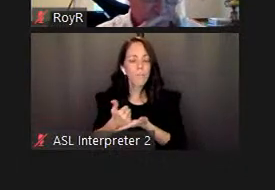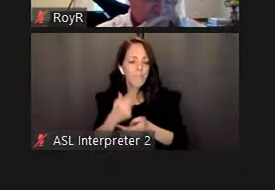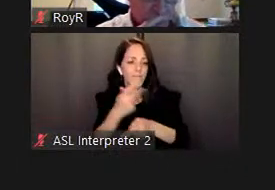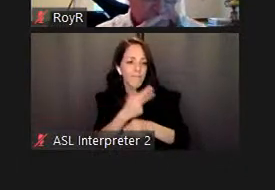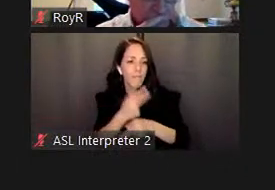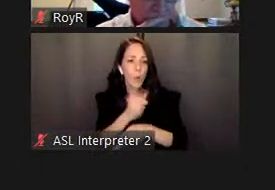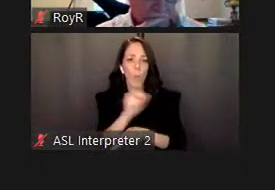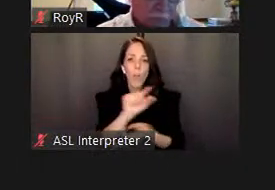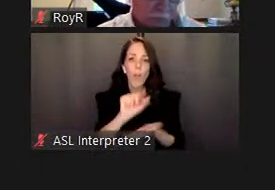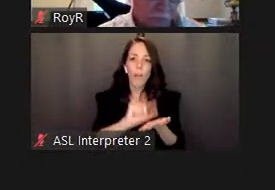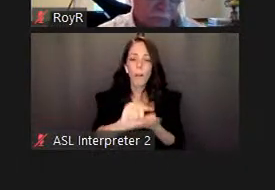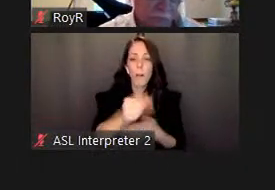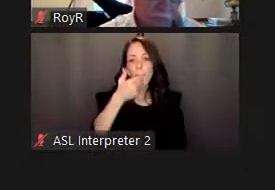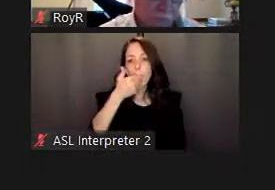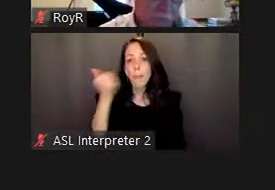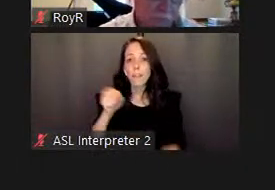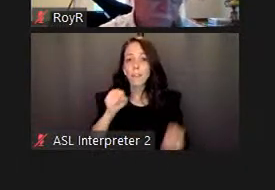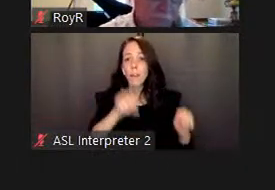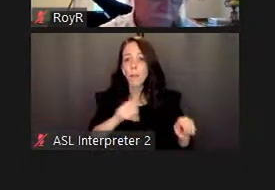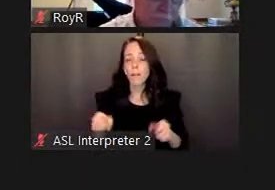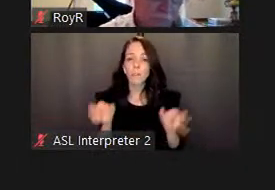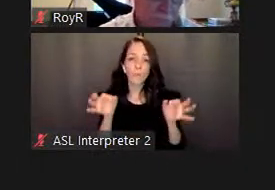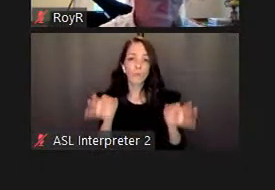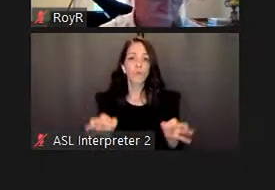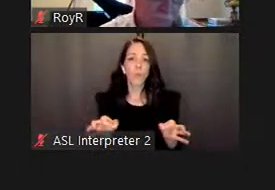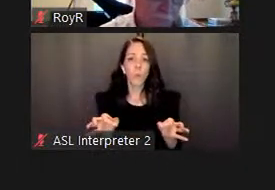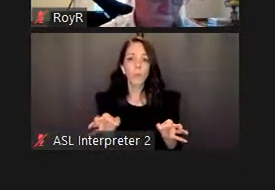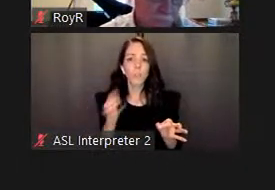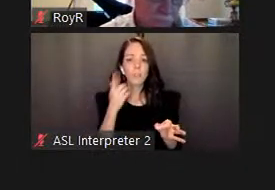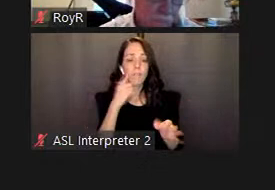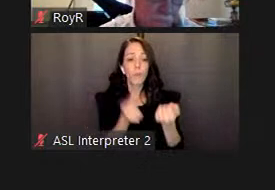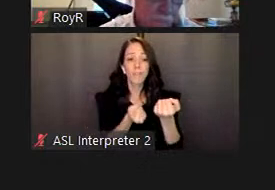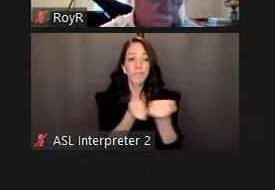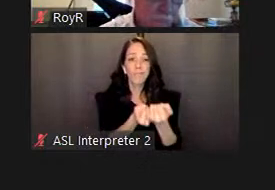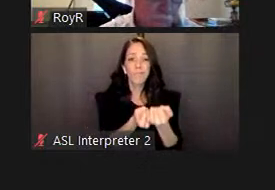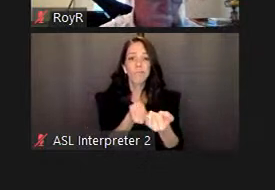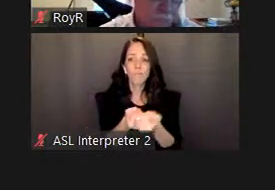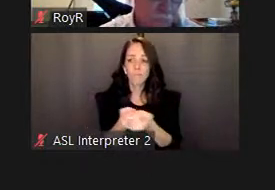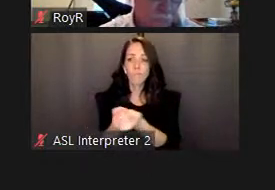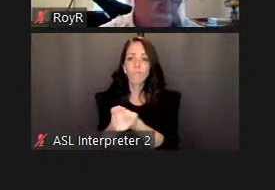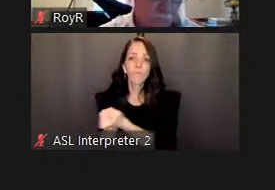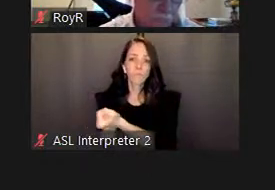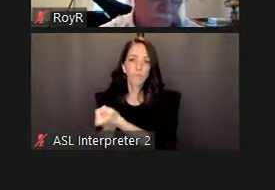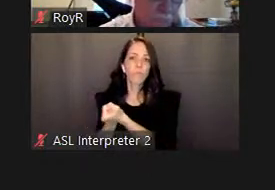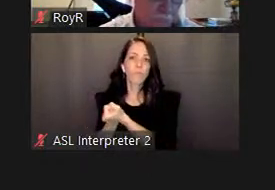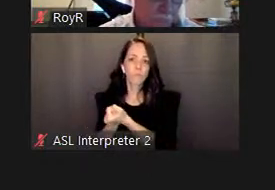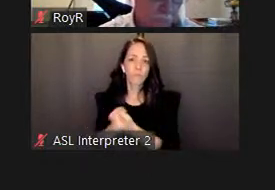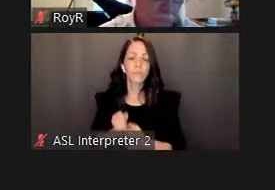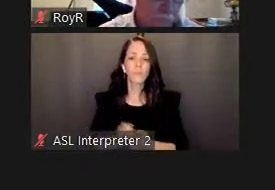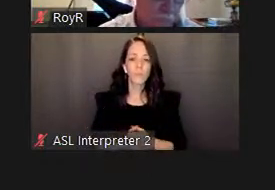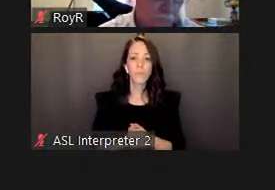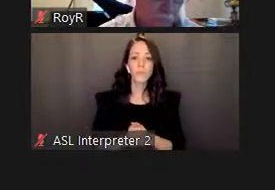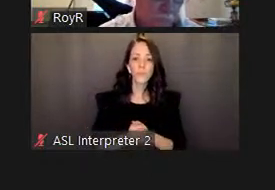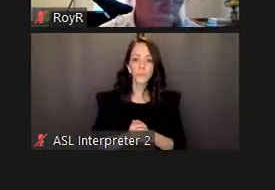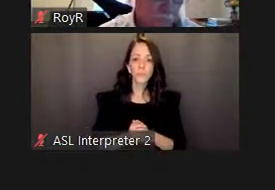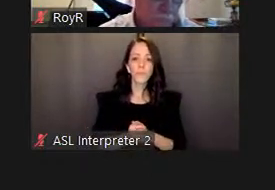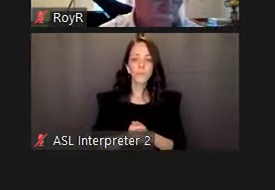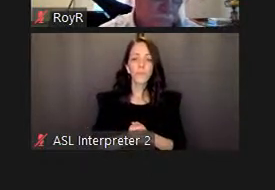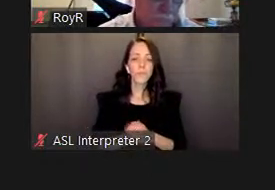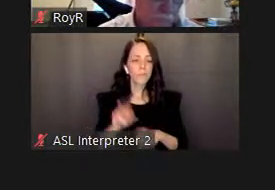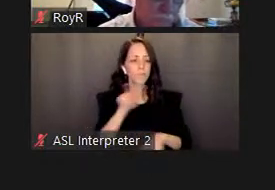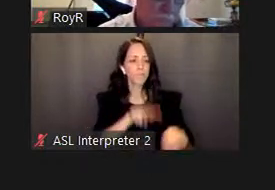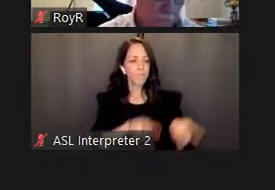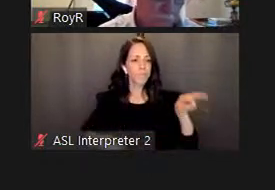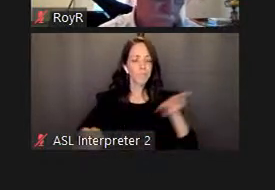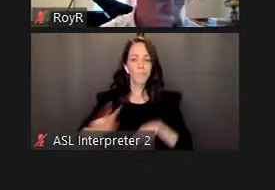best investments possible for supporting long-term recovery in our communities. And so looking at these